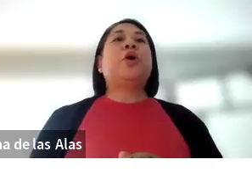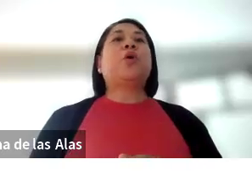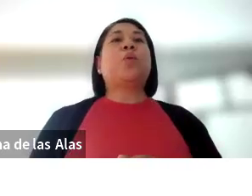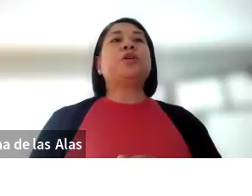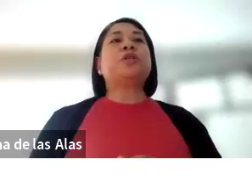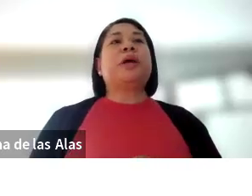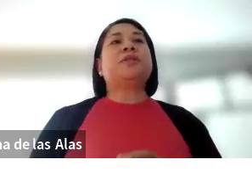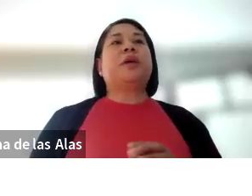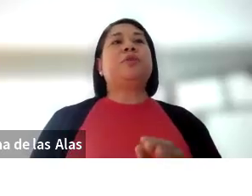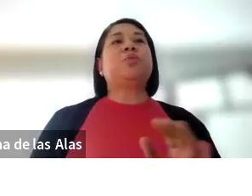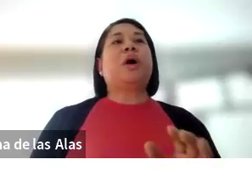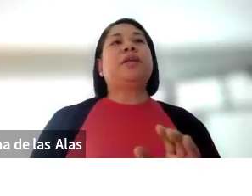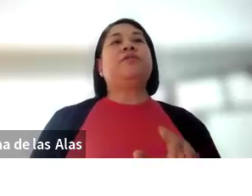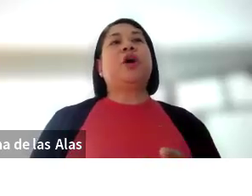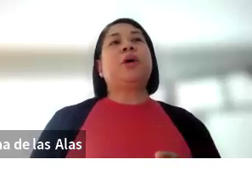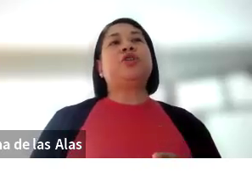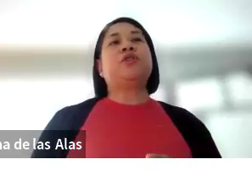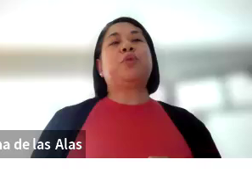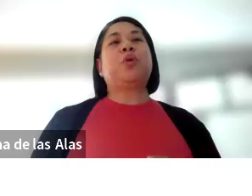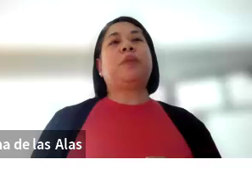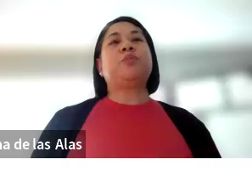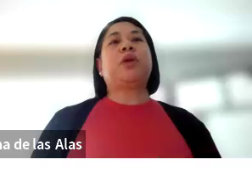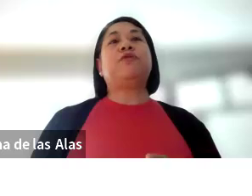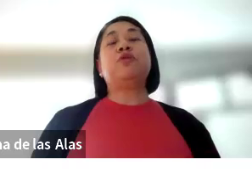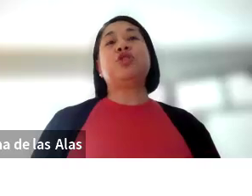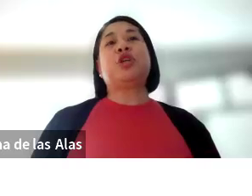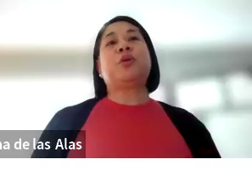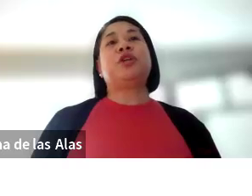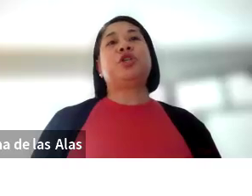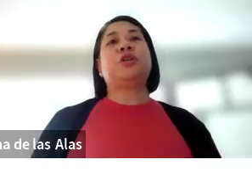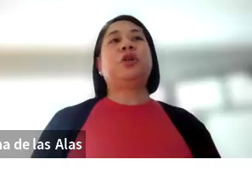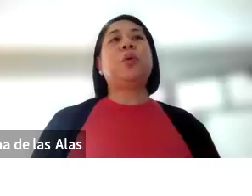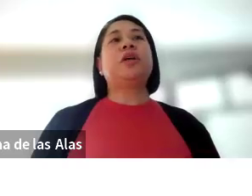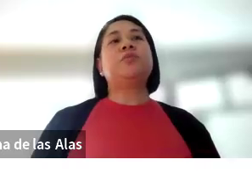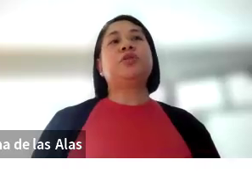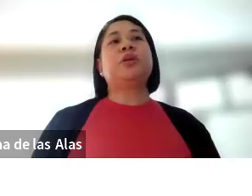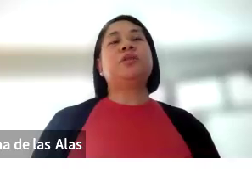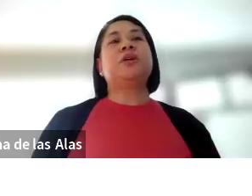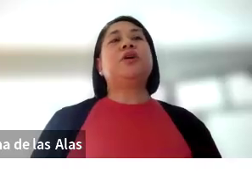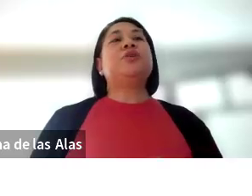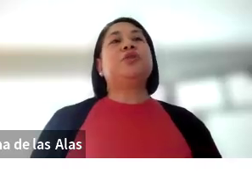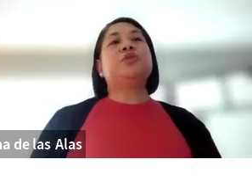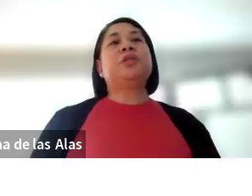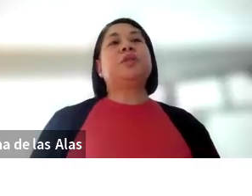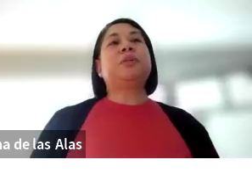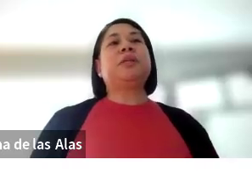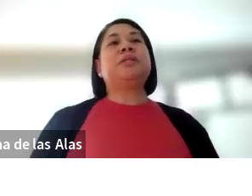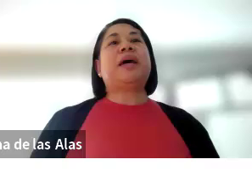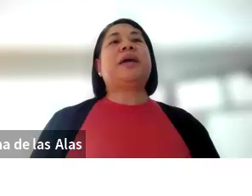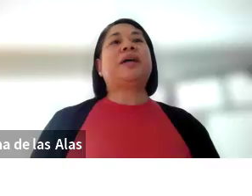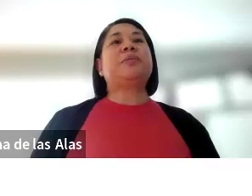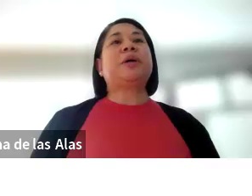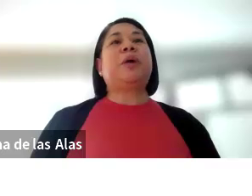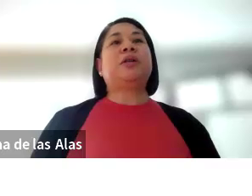provost. Her work spans campus-wide evaluations of programs supporting first-generation low-income students, students with